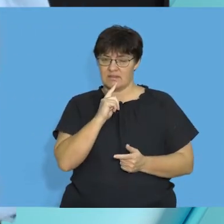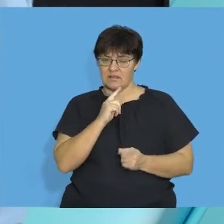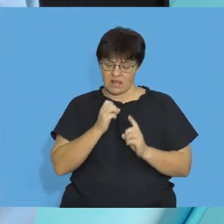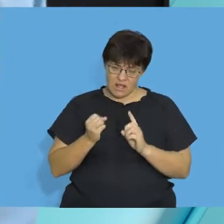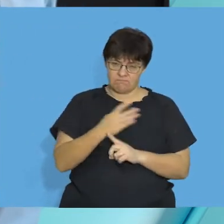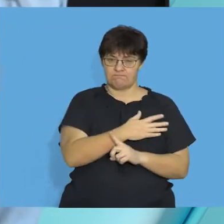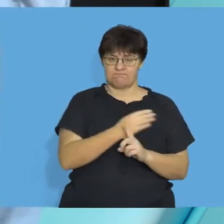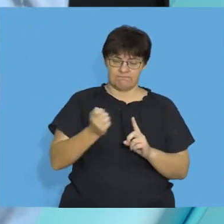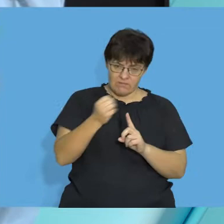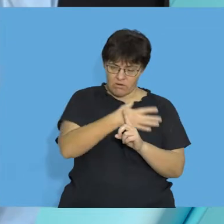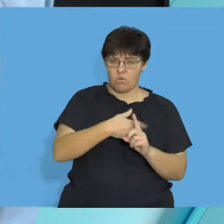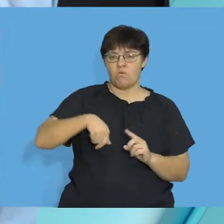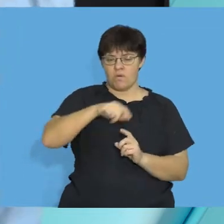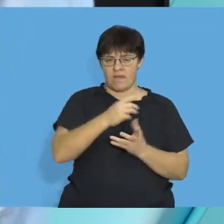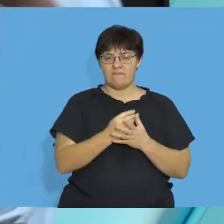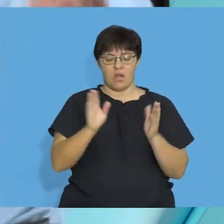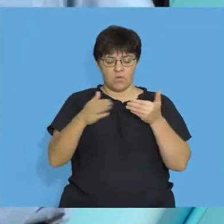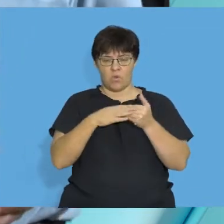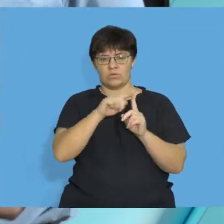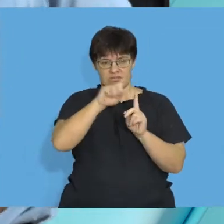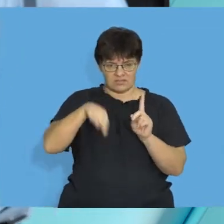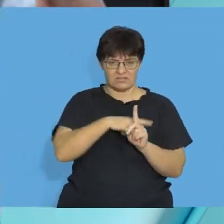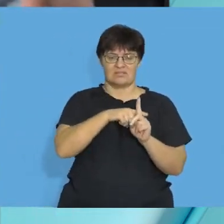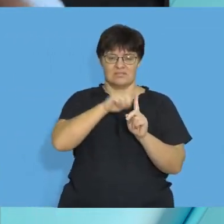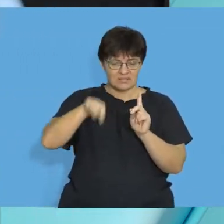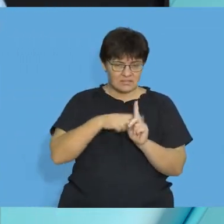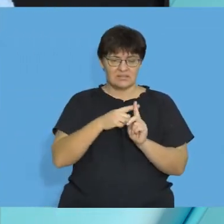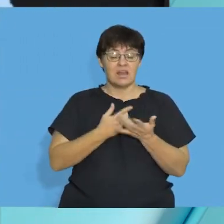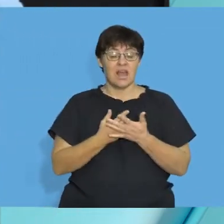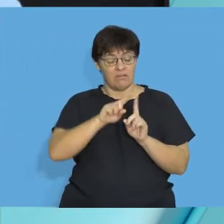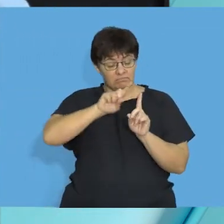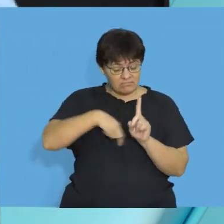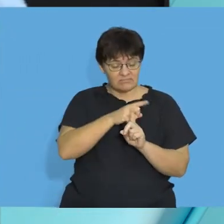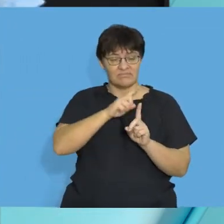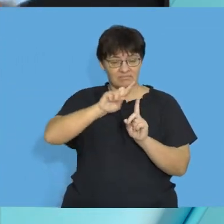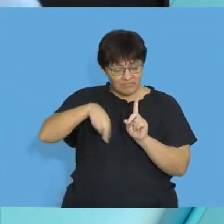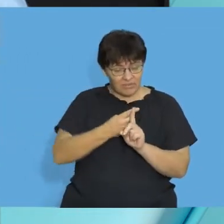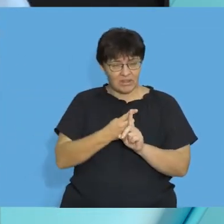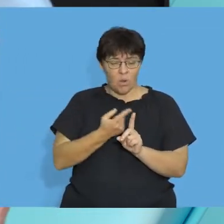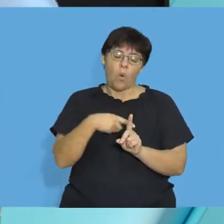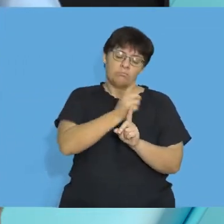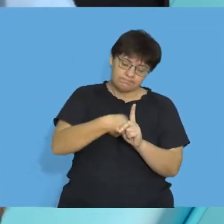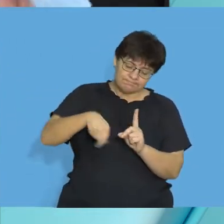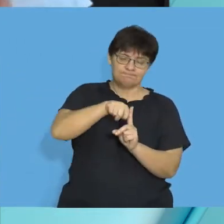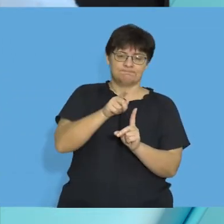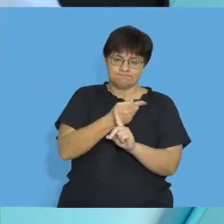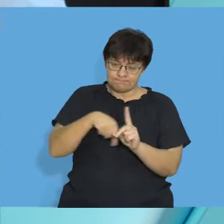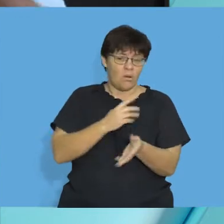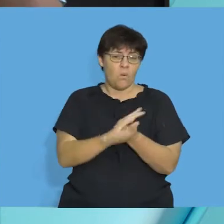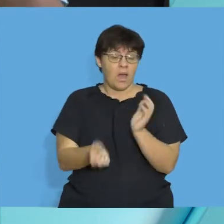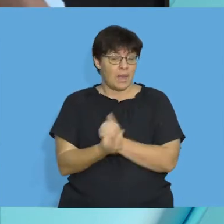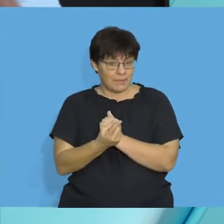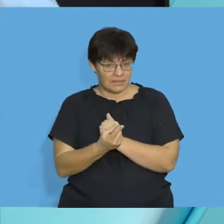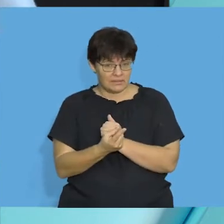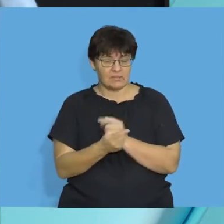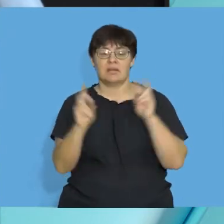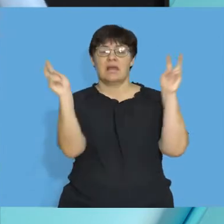and in fact, there is a closed circuit, so current will flow. And if current flows in a coil, what happens? It becomes